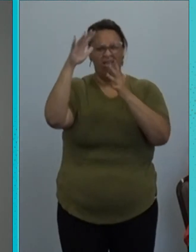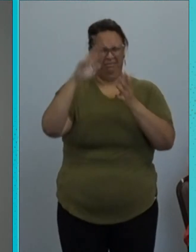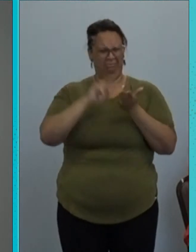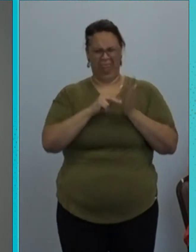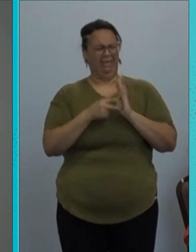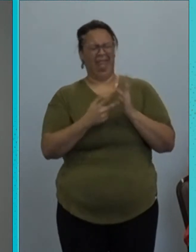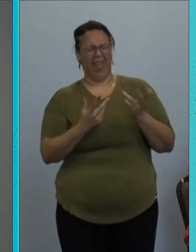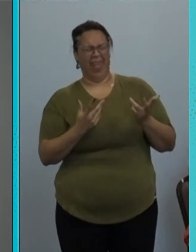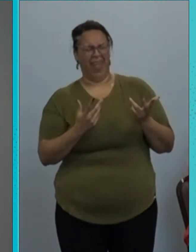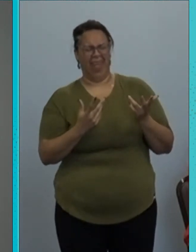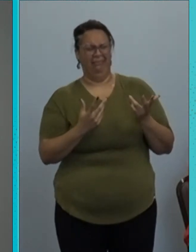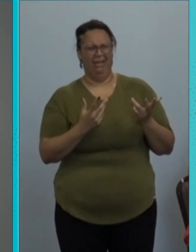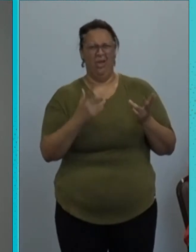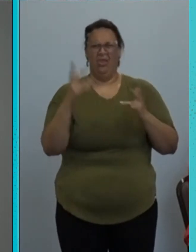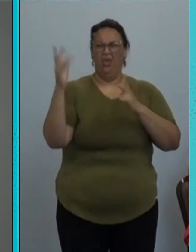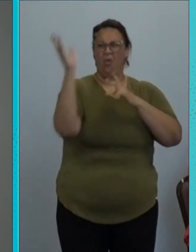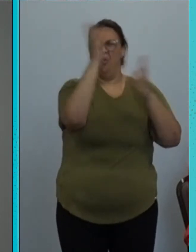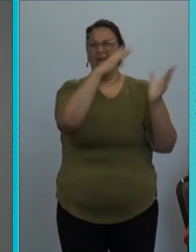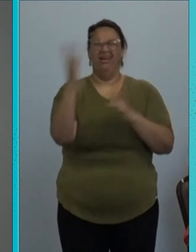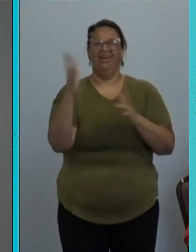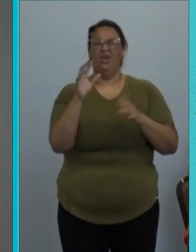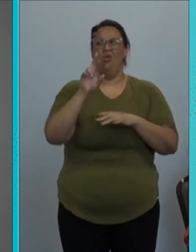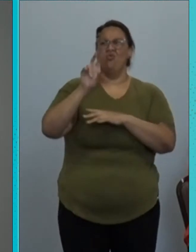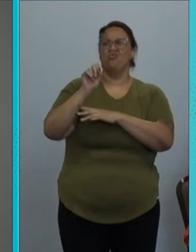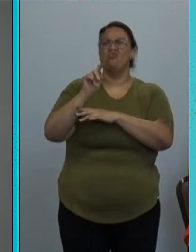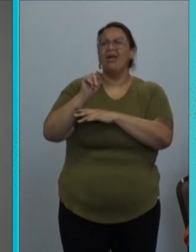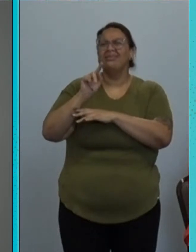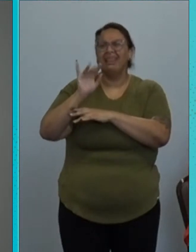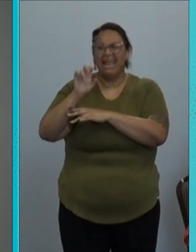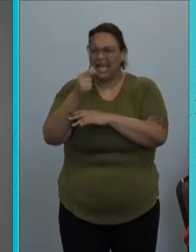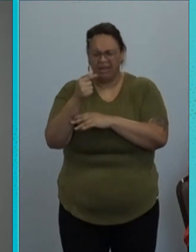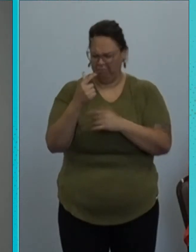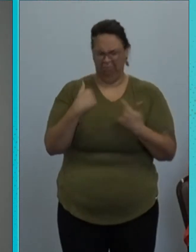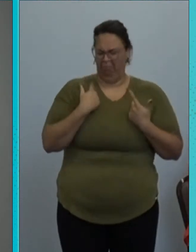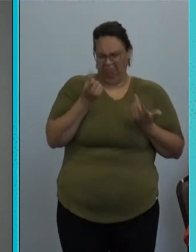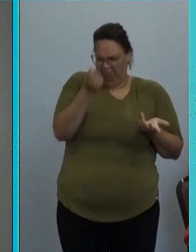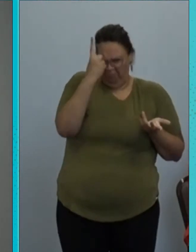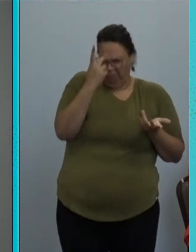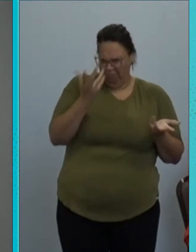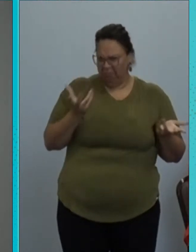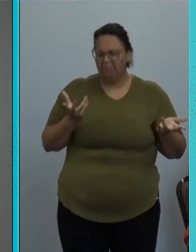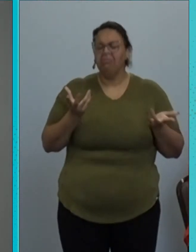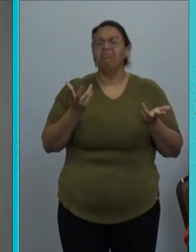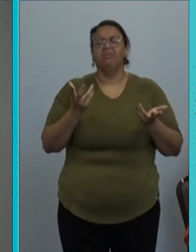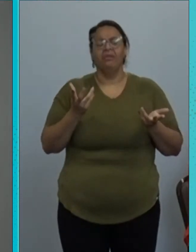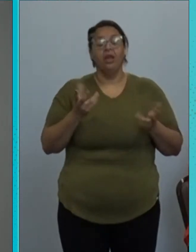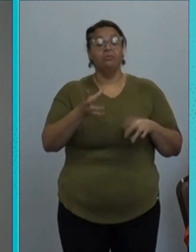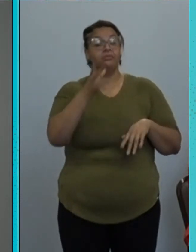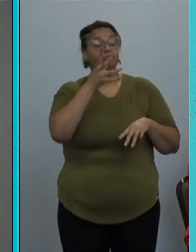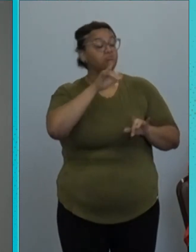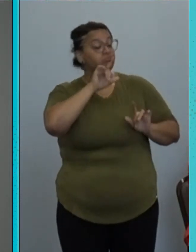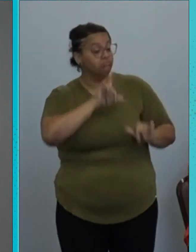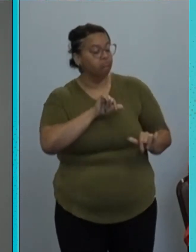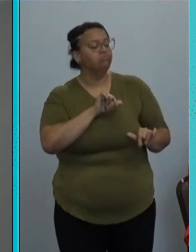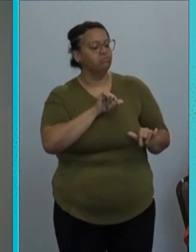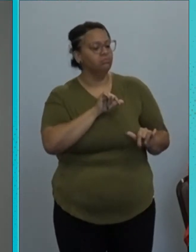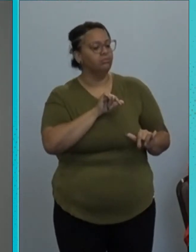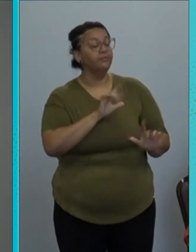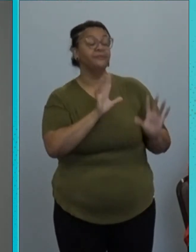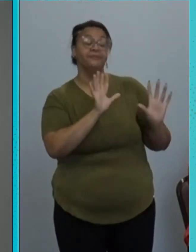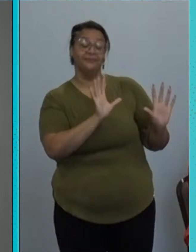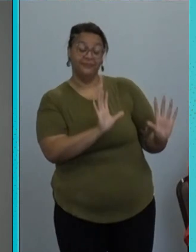the wind is rustling? I don't understand. And so his mother said,